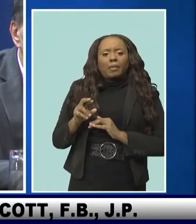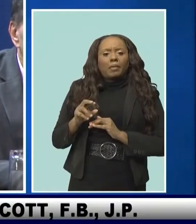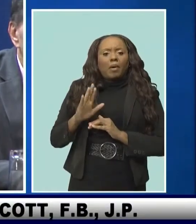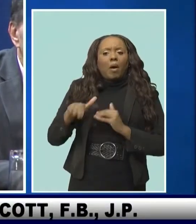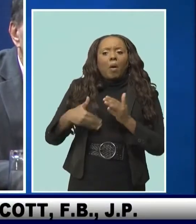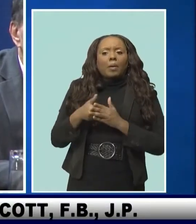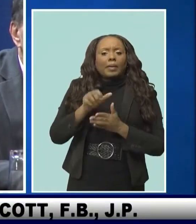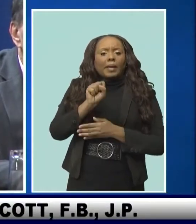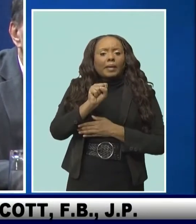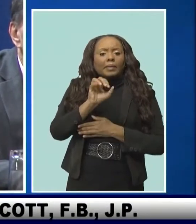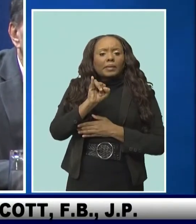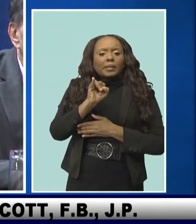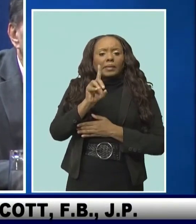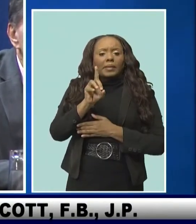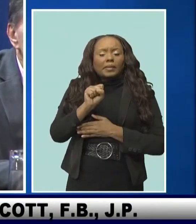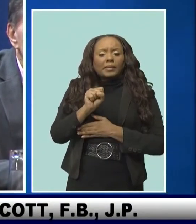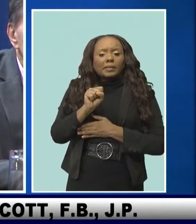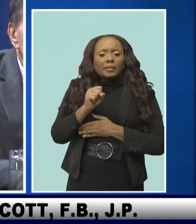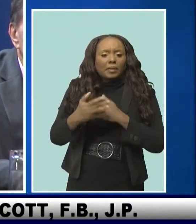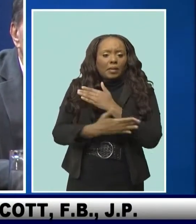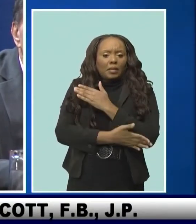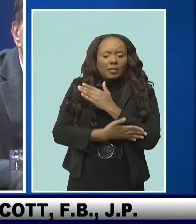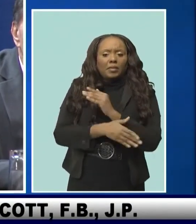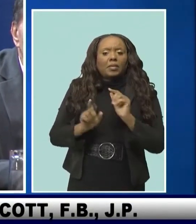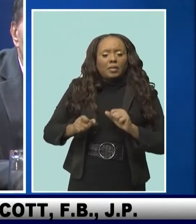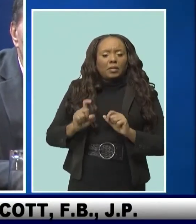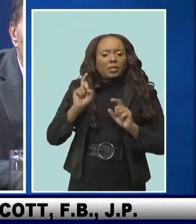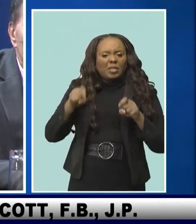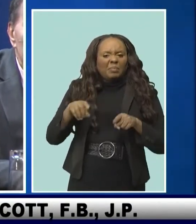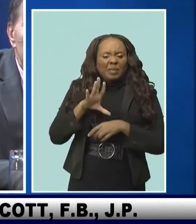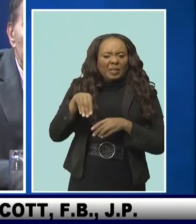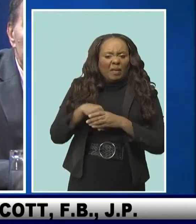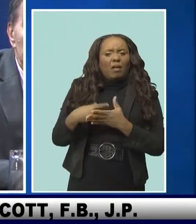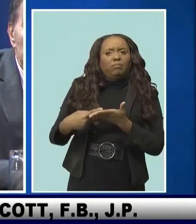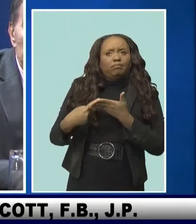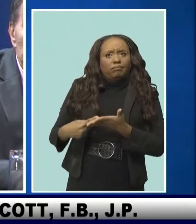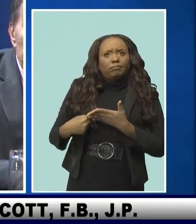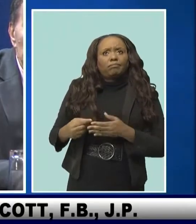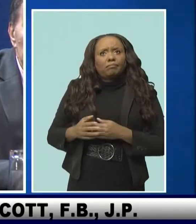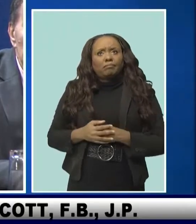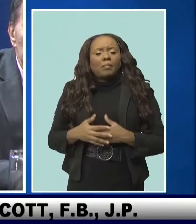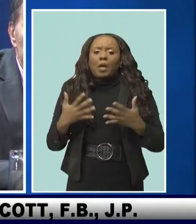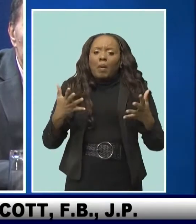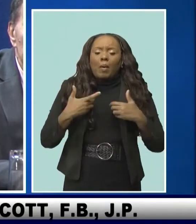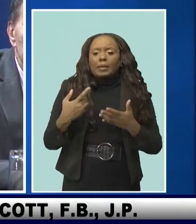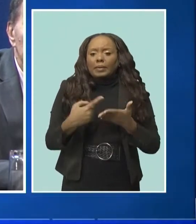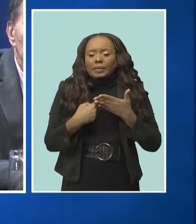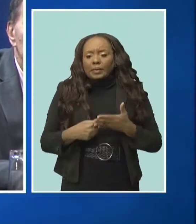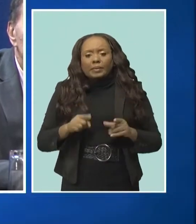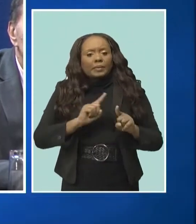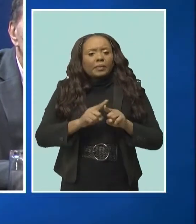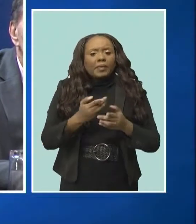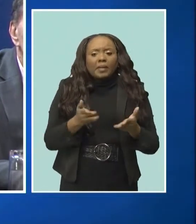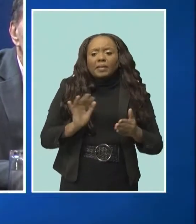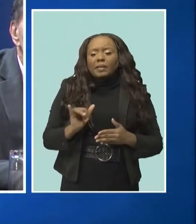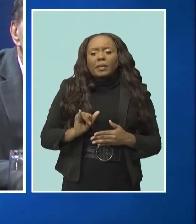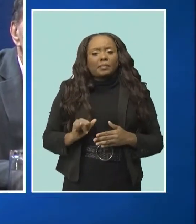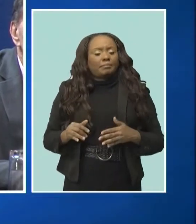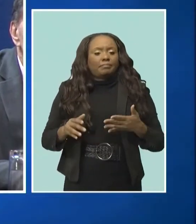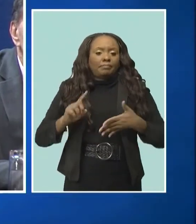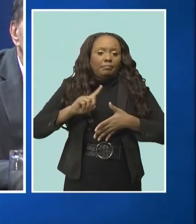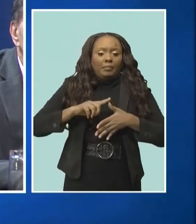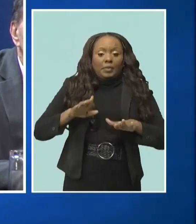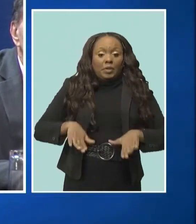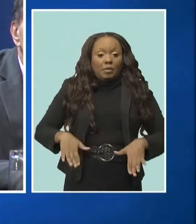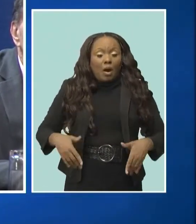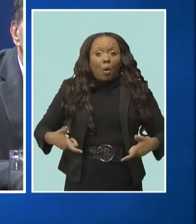action internally in the countries to address the issues of early mortality and matters of childhood obesity, to mention